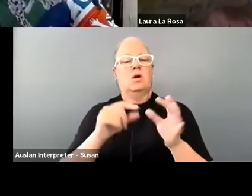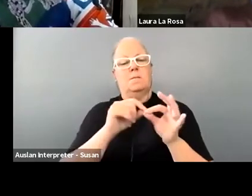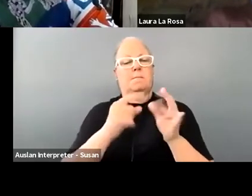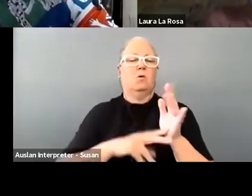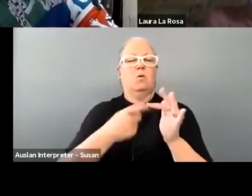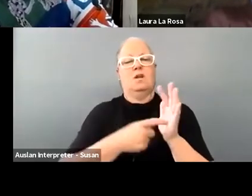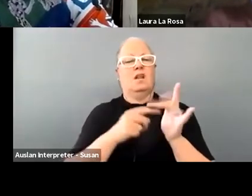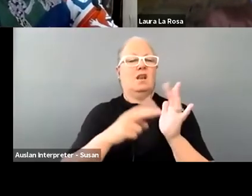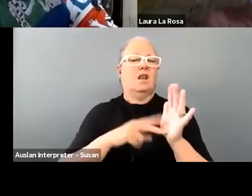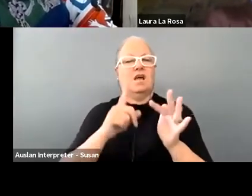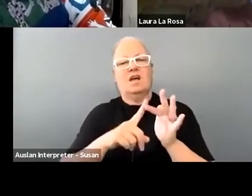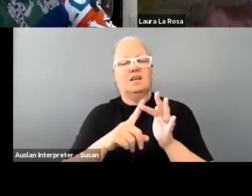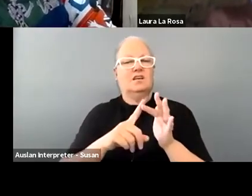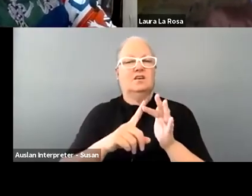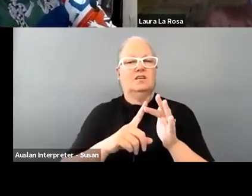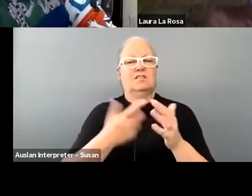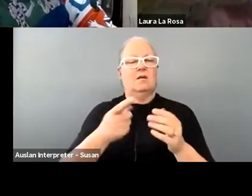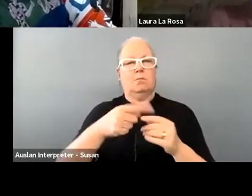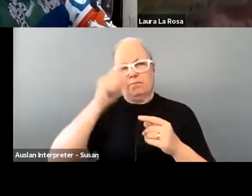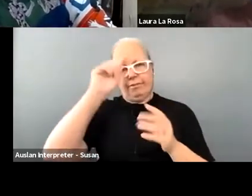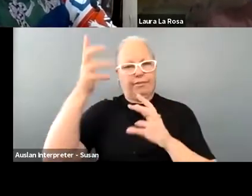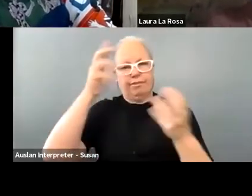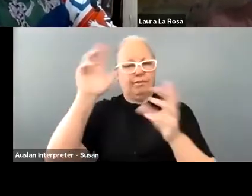exactly. That's what I write about.